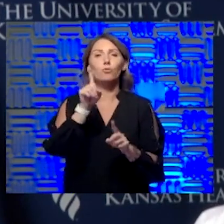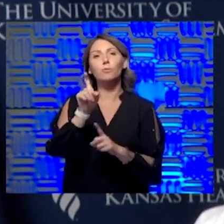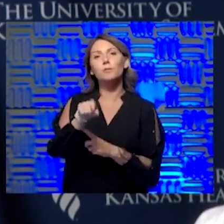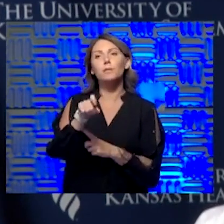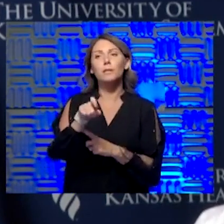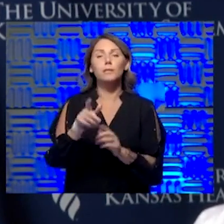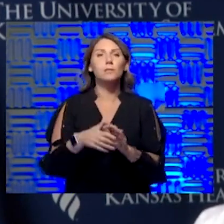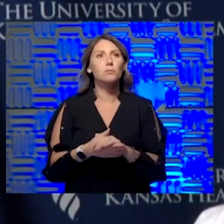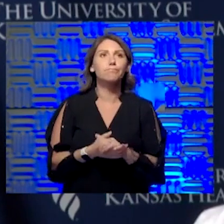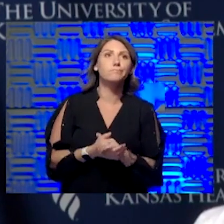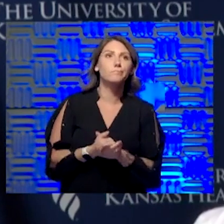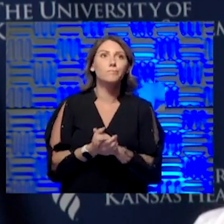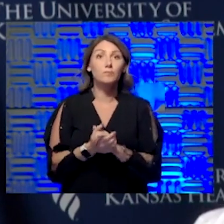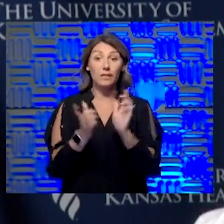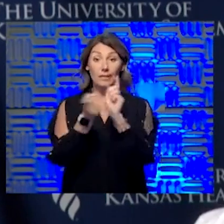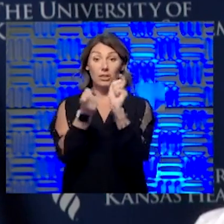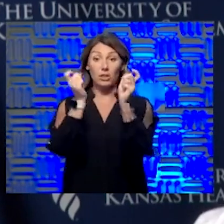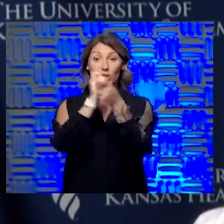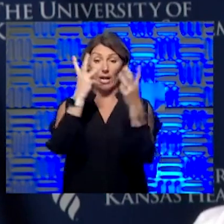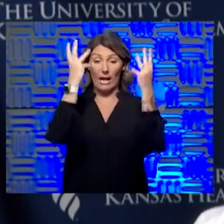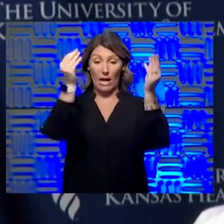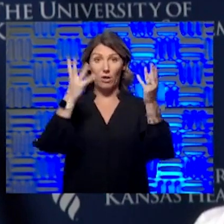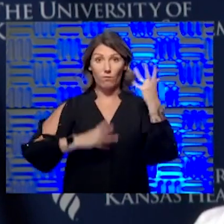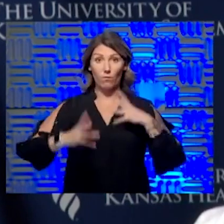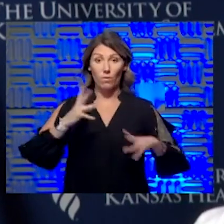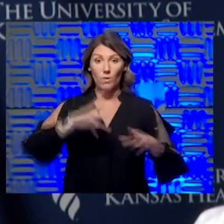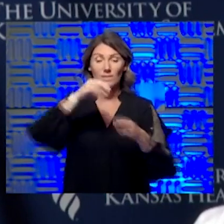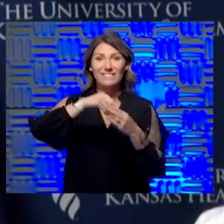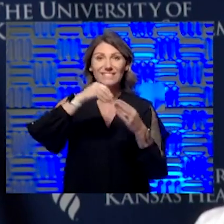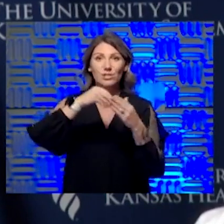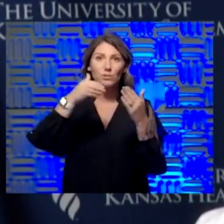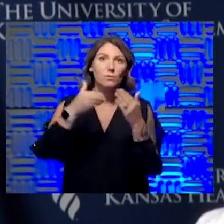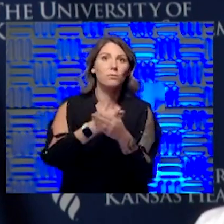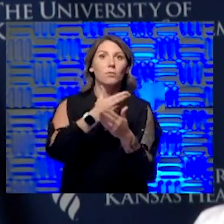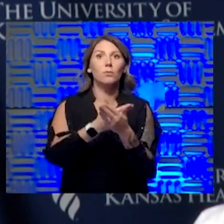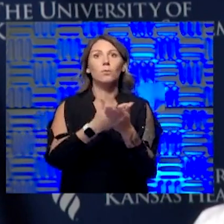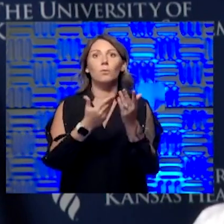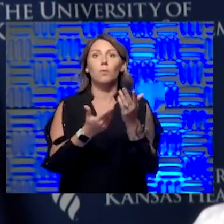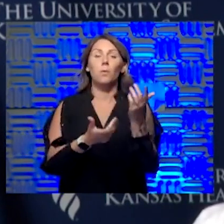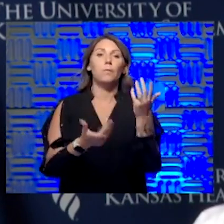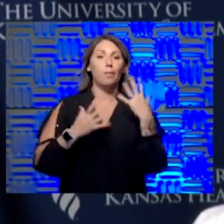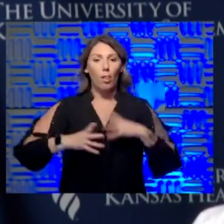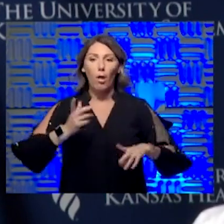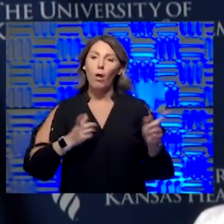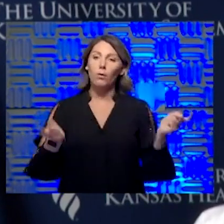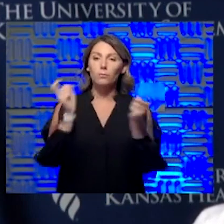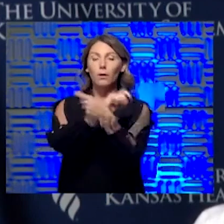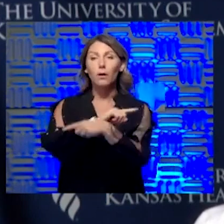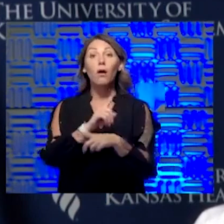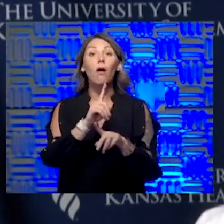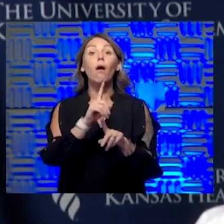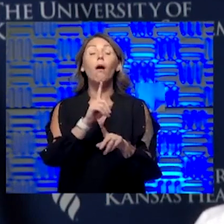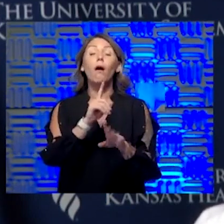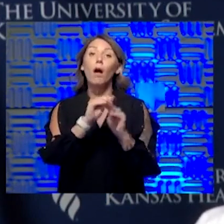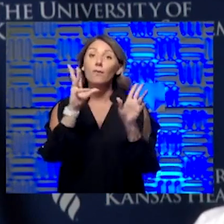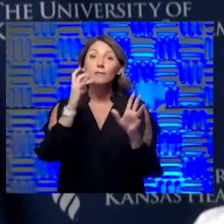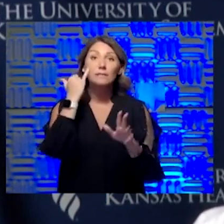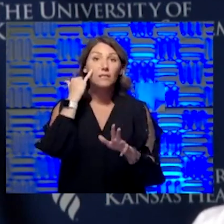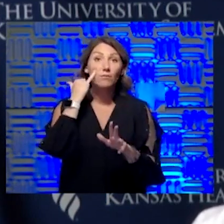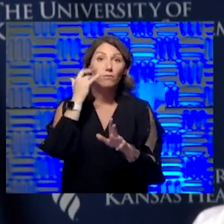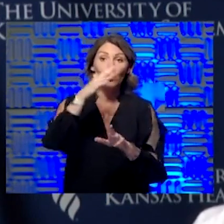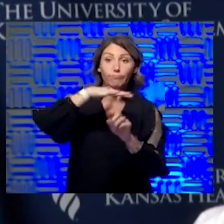and in-person visits. So I think you'll find that we're trying to get through that backlog, surgical backlog, the same way. I know we're working through that and bringing